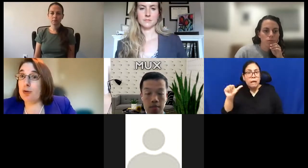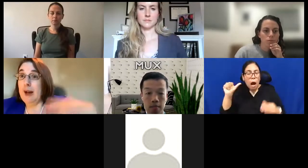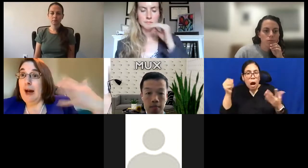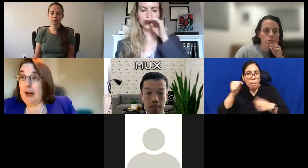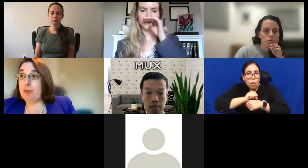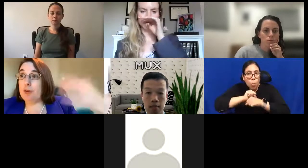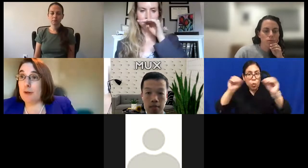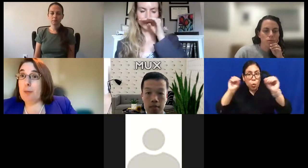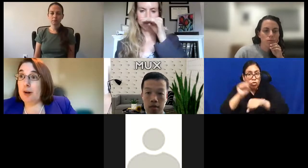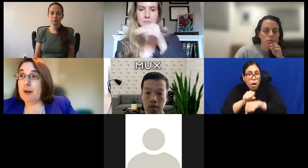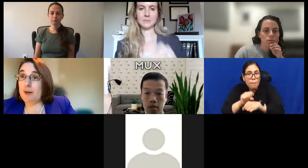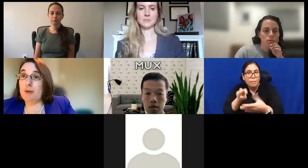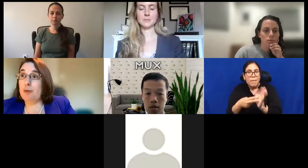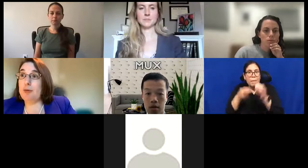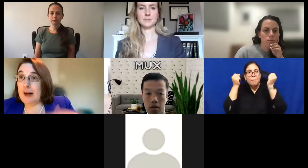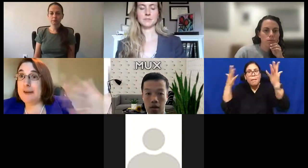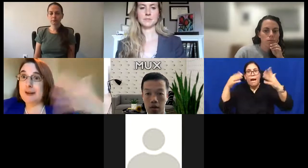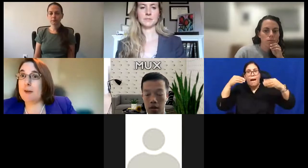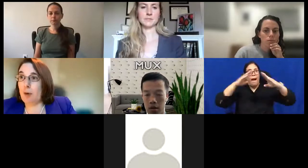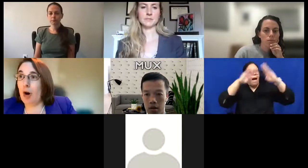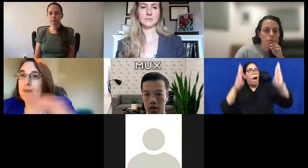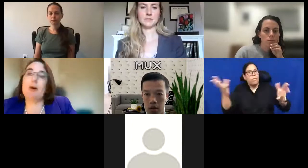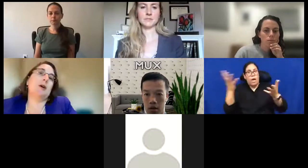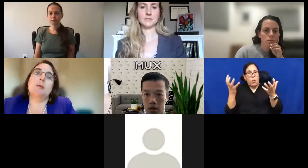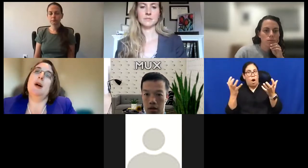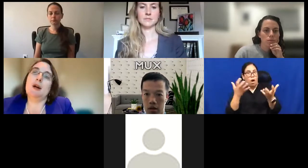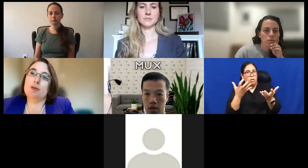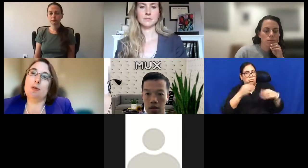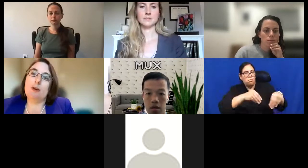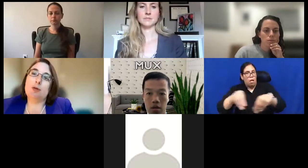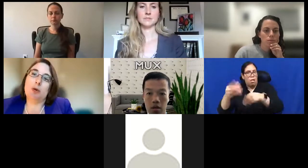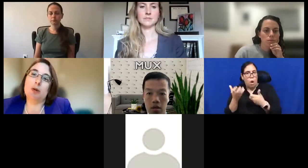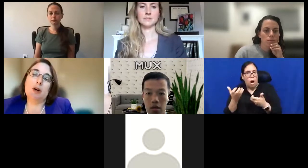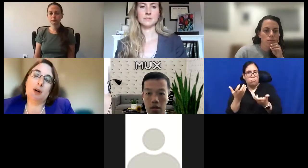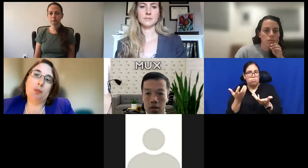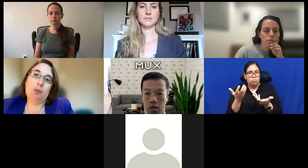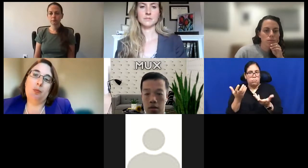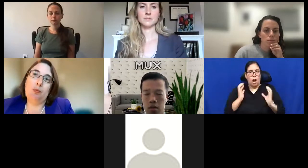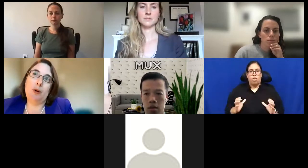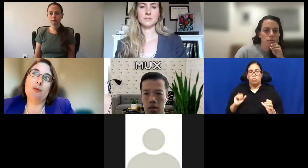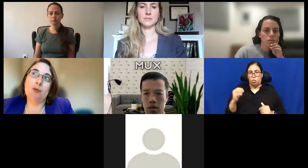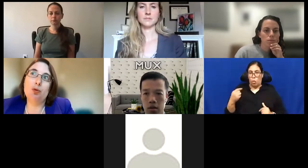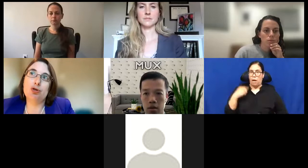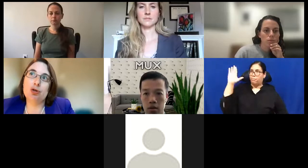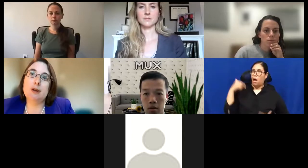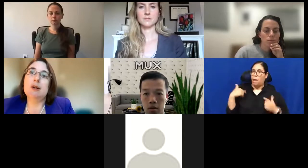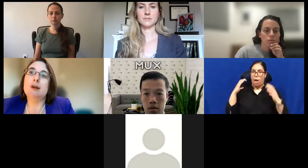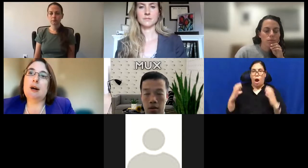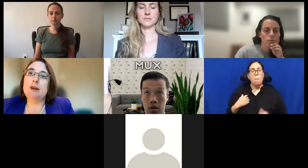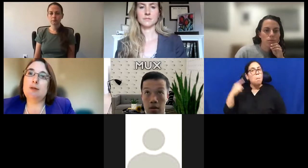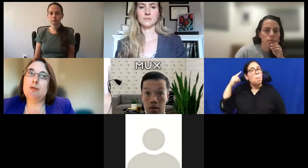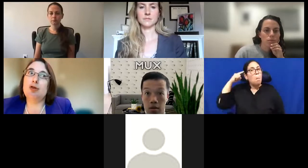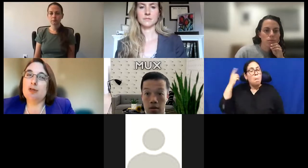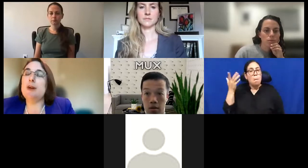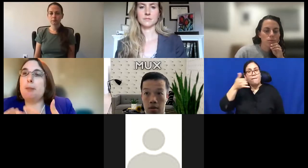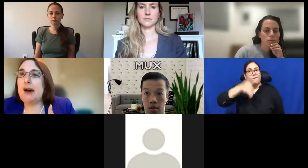there were so many houses on the market, they were dying to get them off. And so that's what I foolishly,